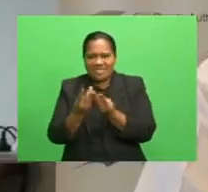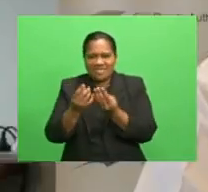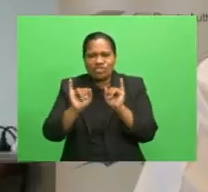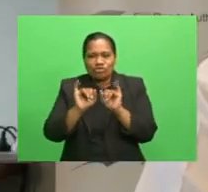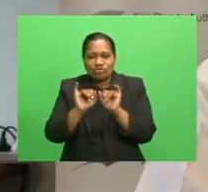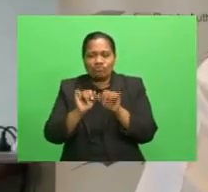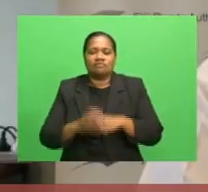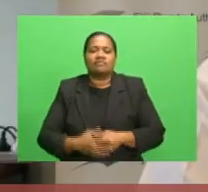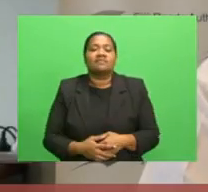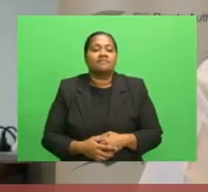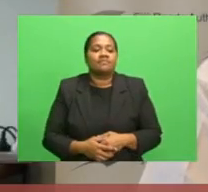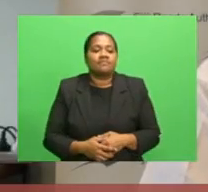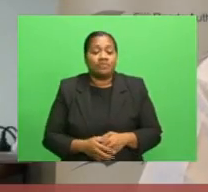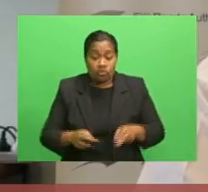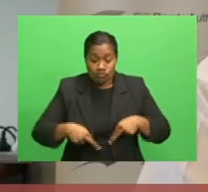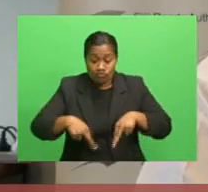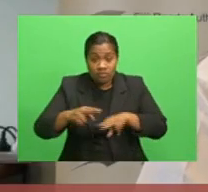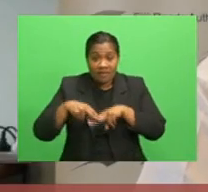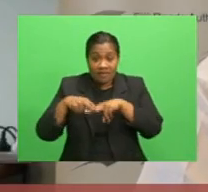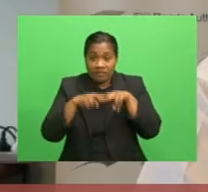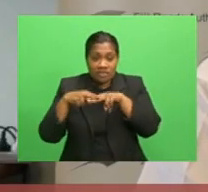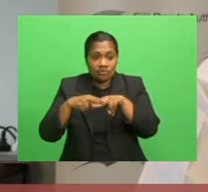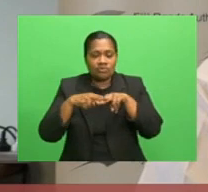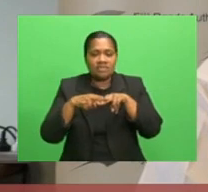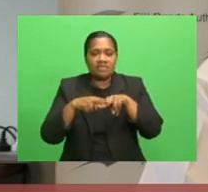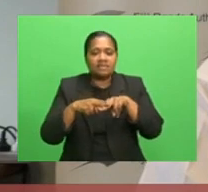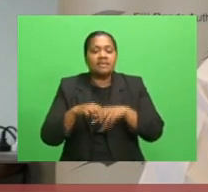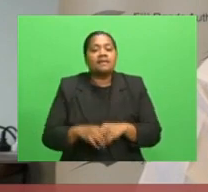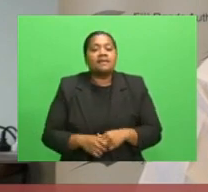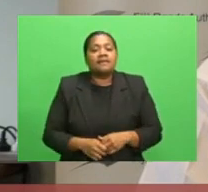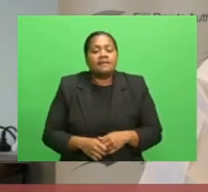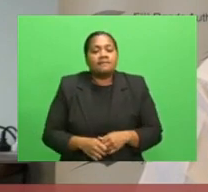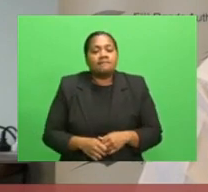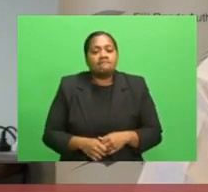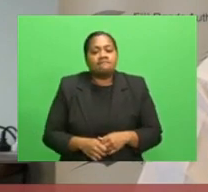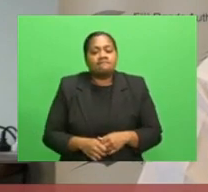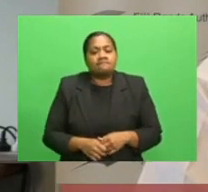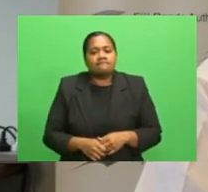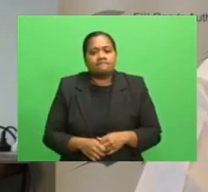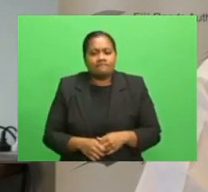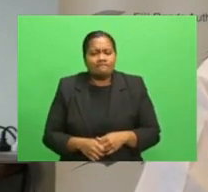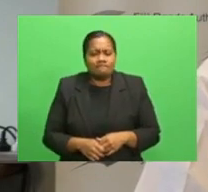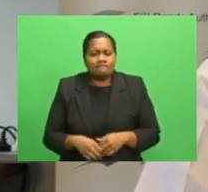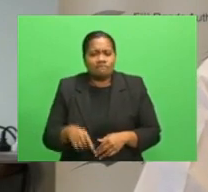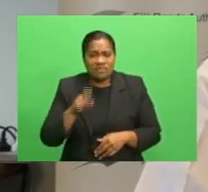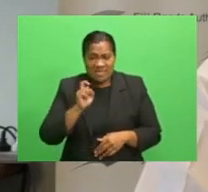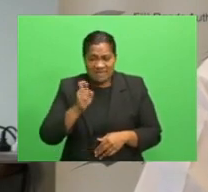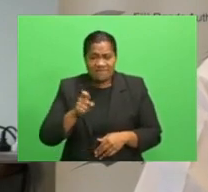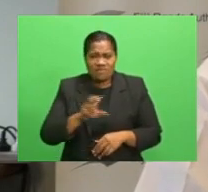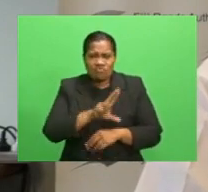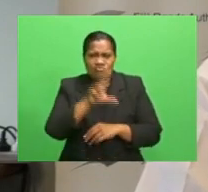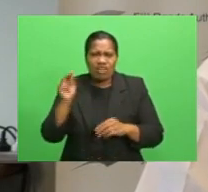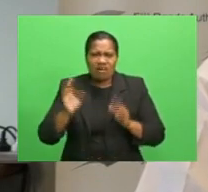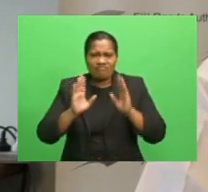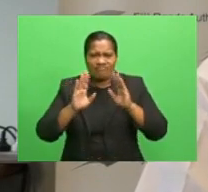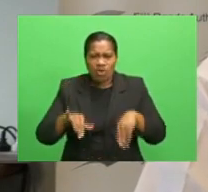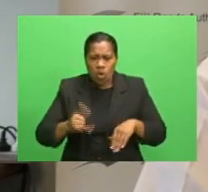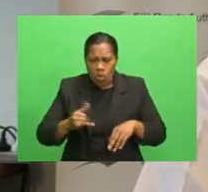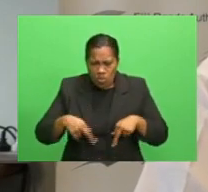The roads around Fiji are the lifeline of Fiji. If one of the bridges goes down, one of the roads is impassable on the